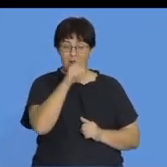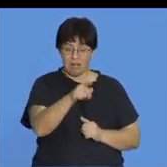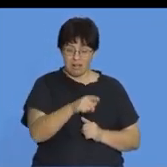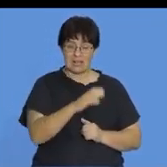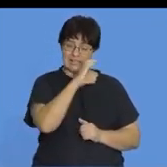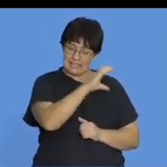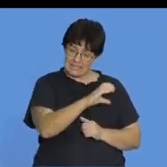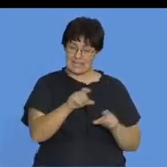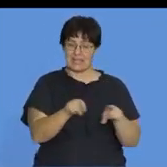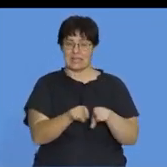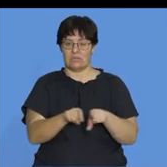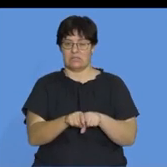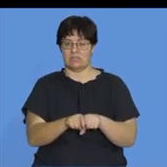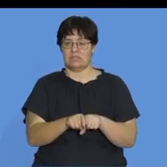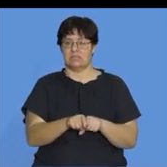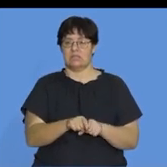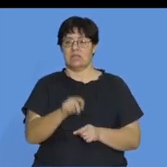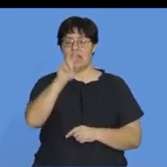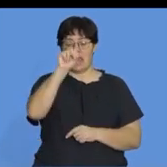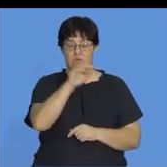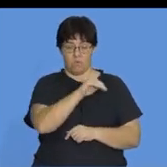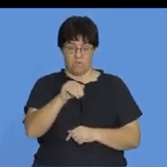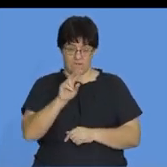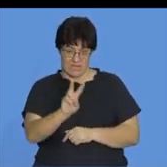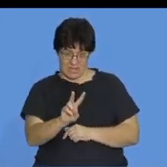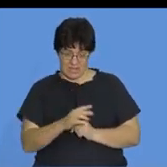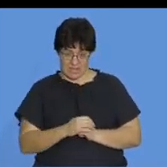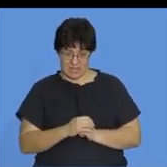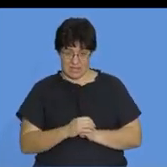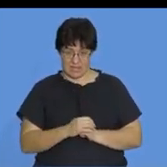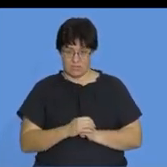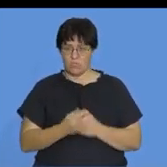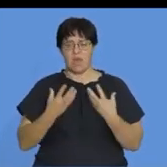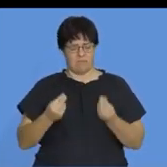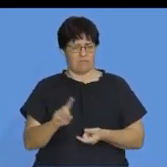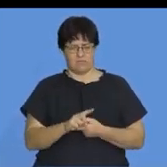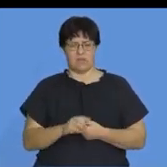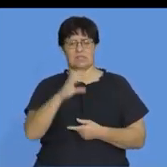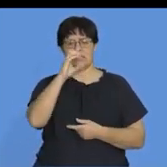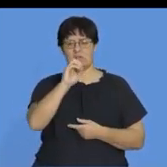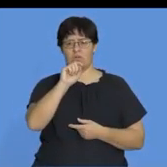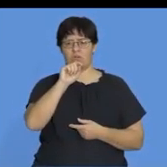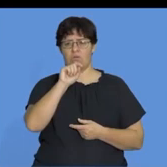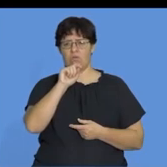concentration is equal to moles per unit volume of solution. So what do we have here? We've got